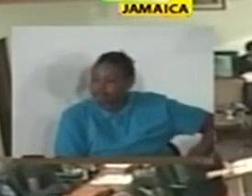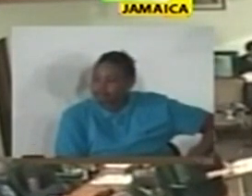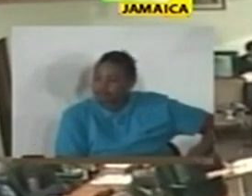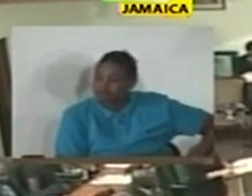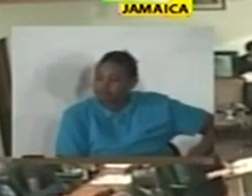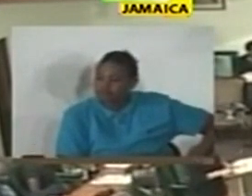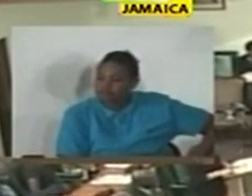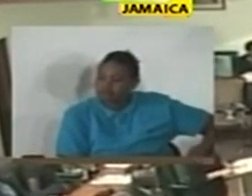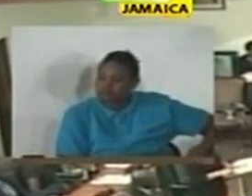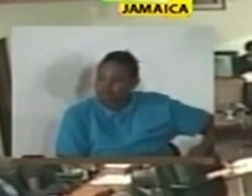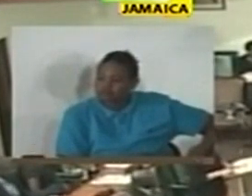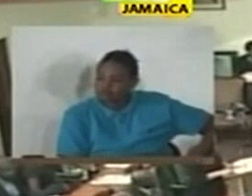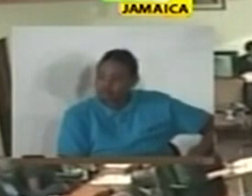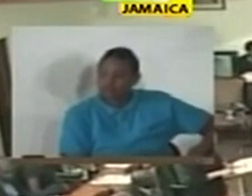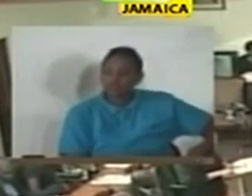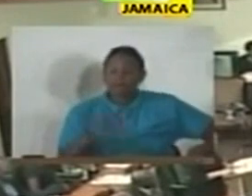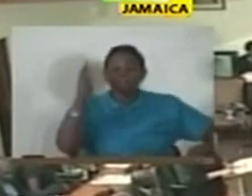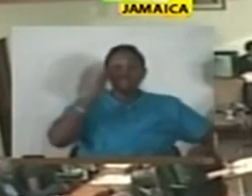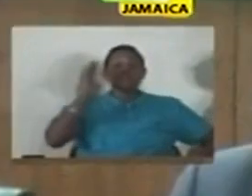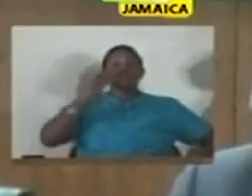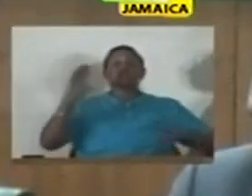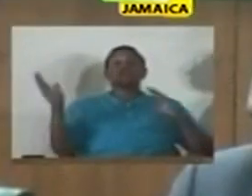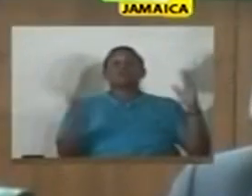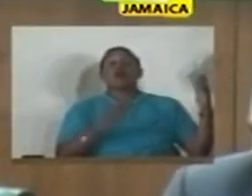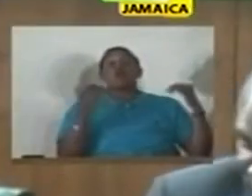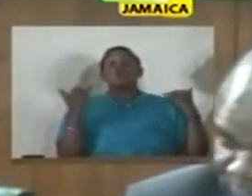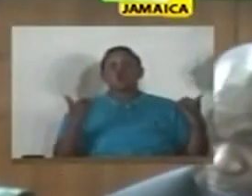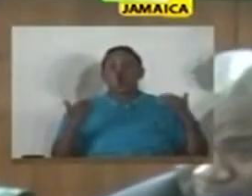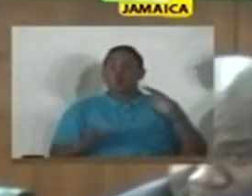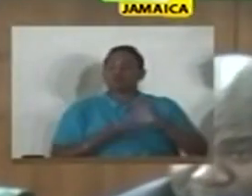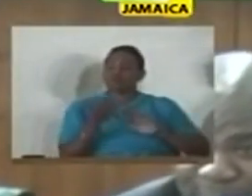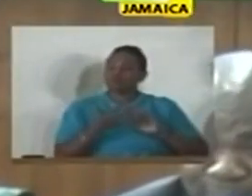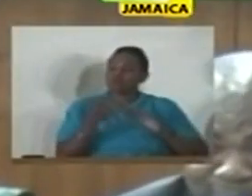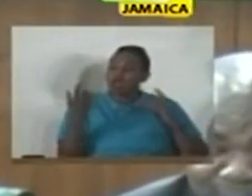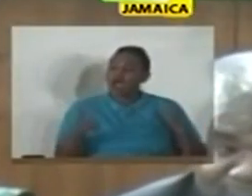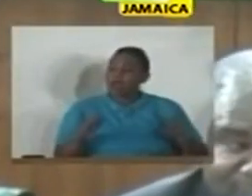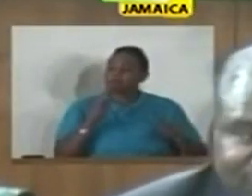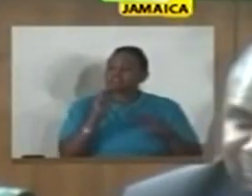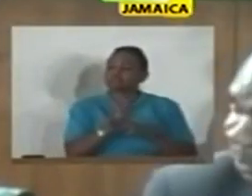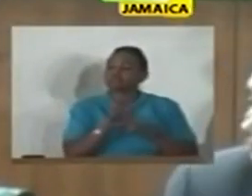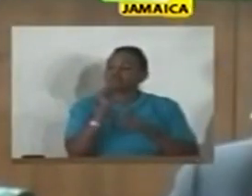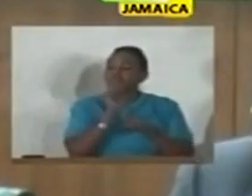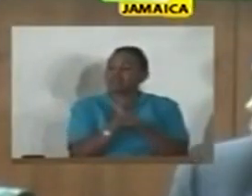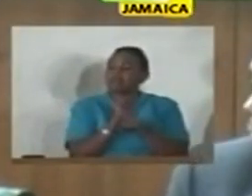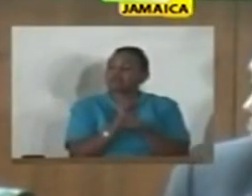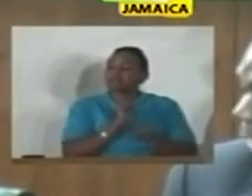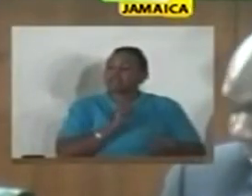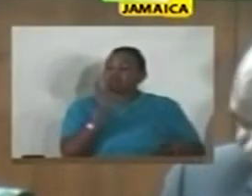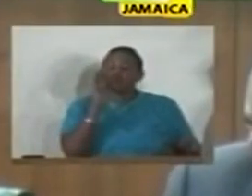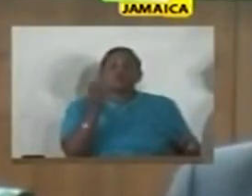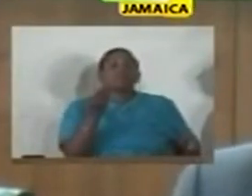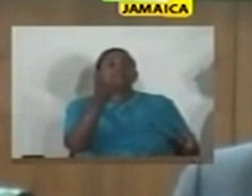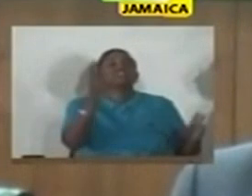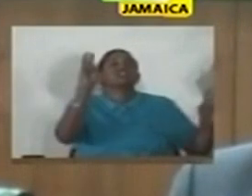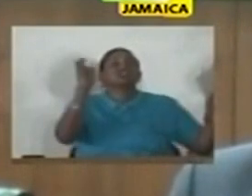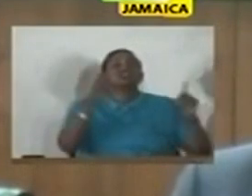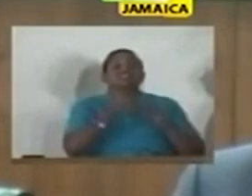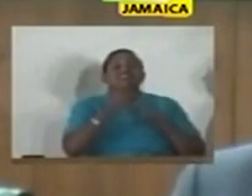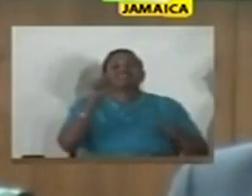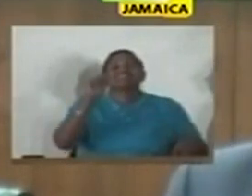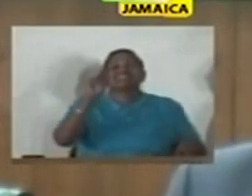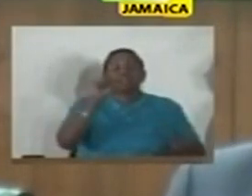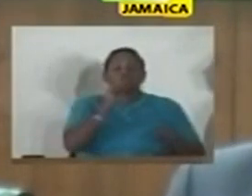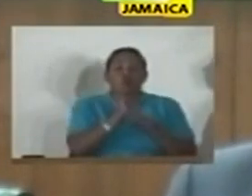Notwithstanding previous initiatives as well as those now underway, as Minister of Labour, I will be placing the matter of the status and